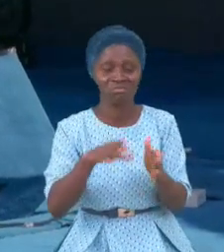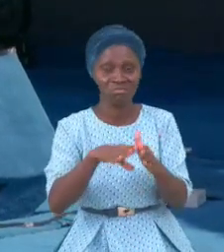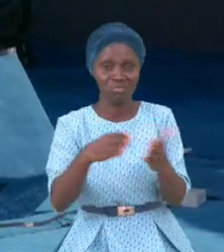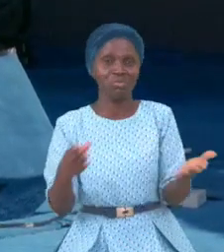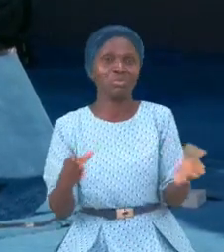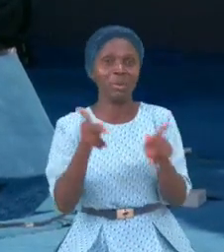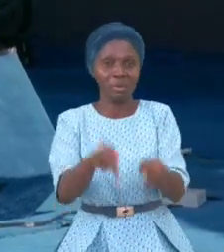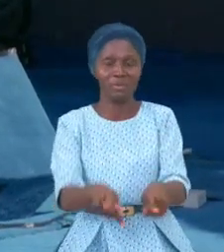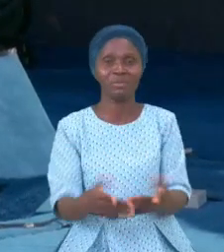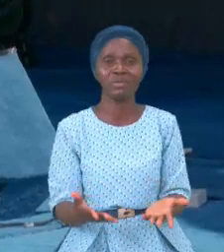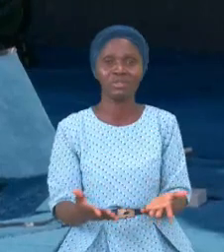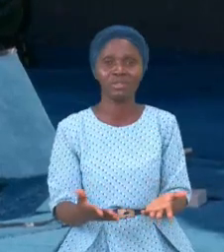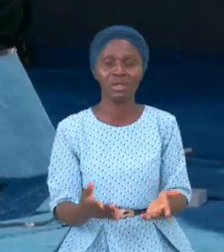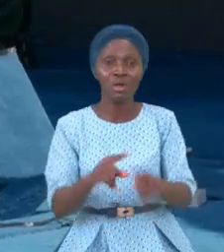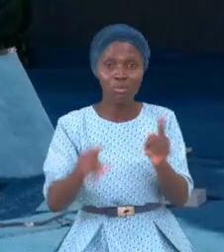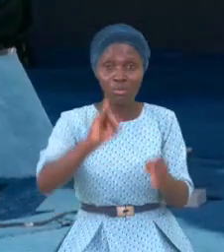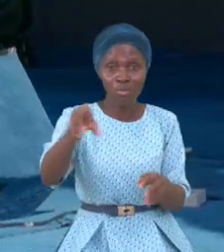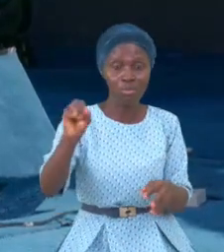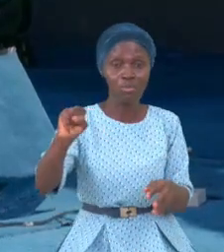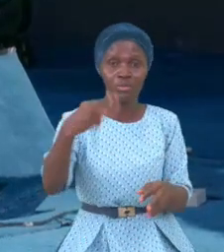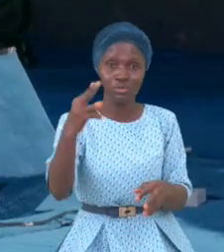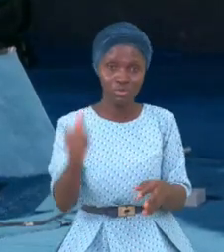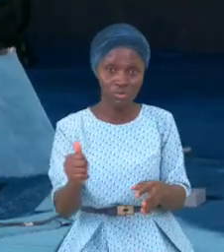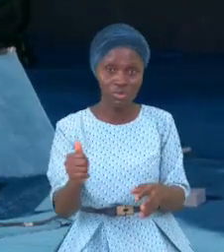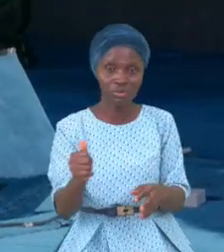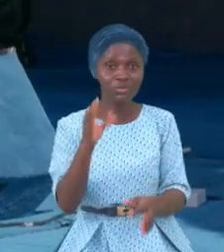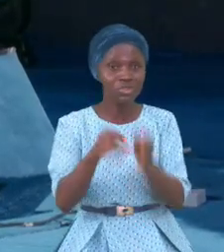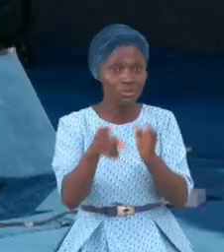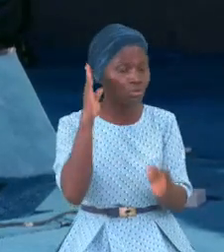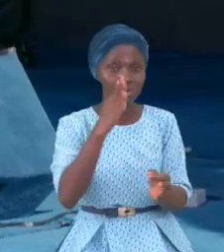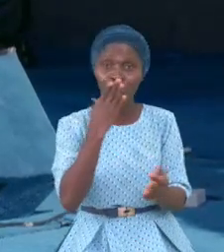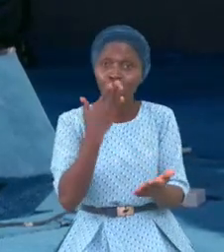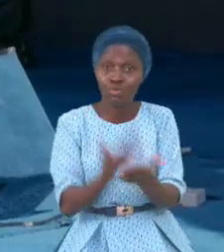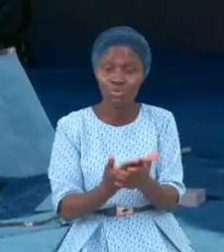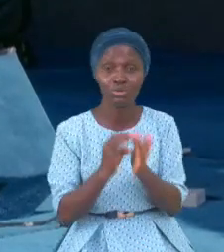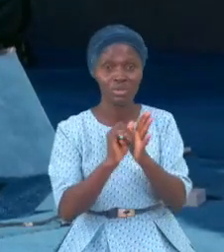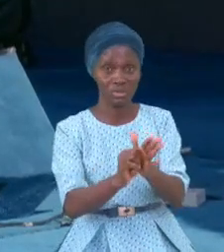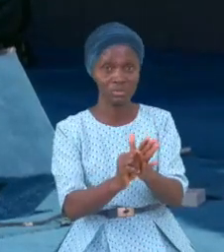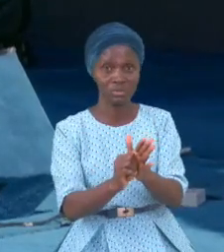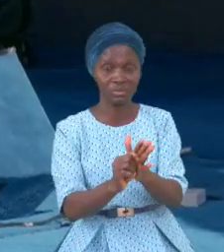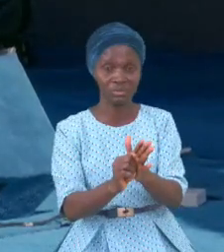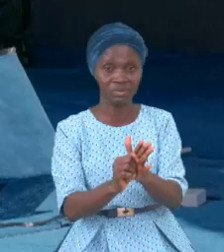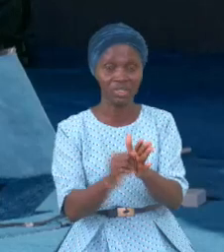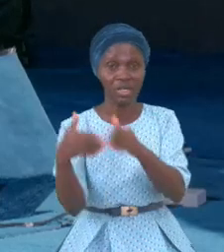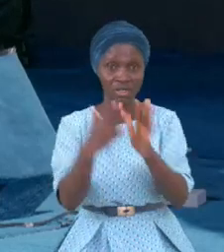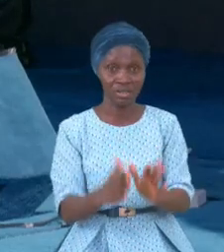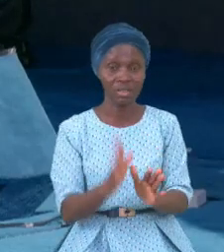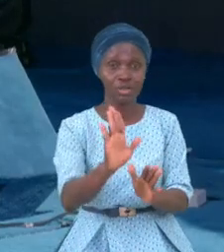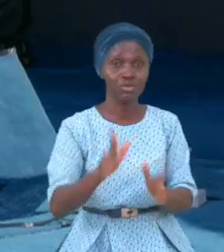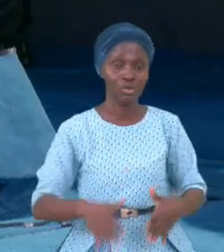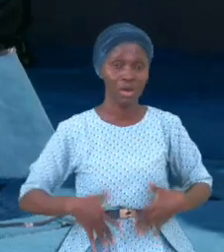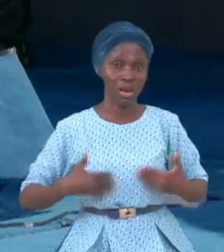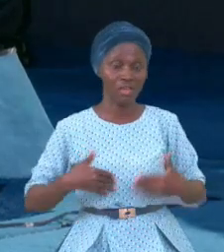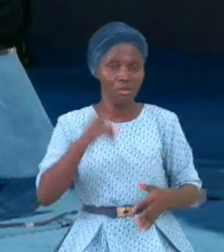of Joshua, if you're going to be a model, your life must be in the open. There is nothing